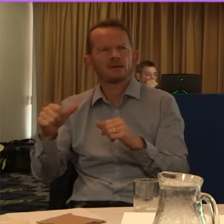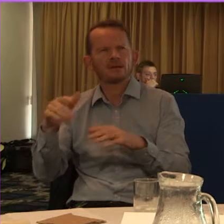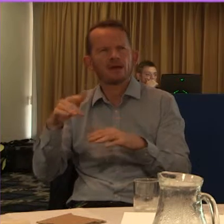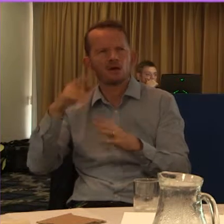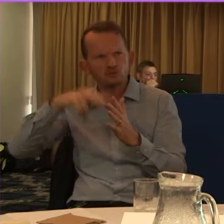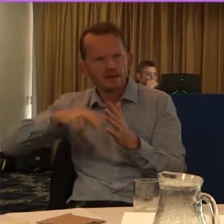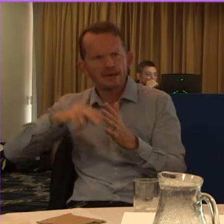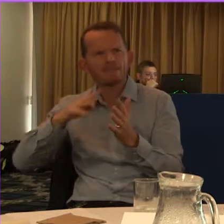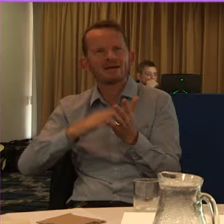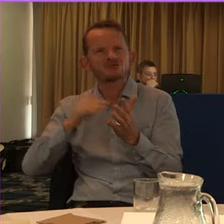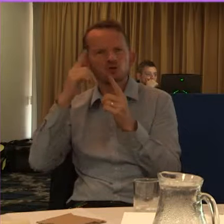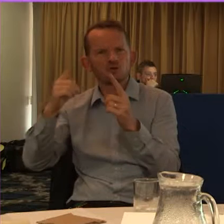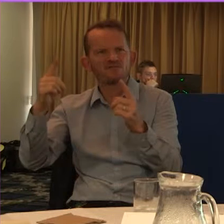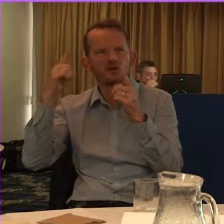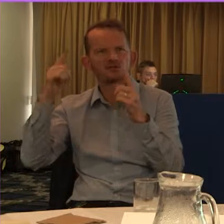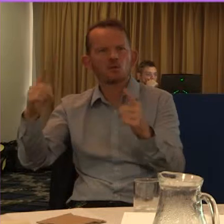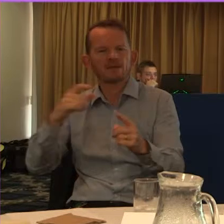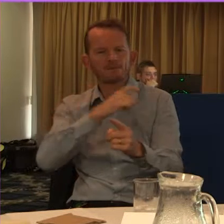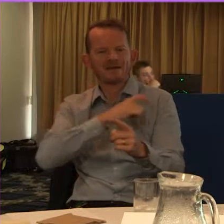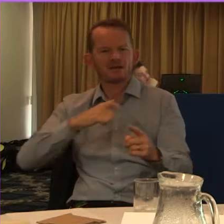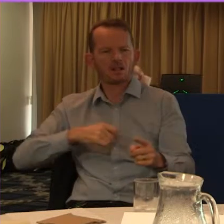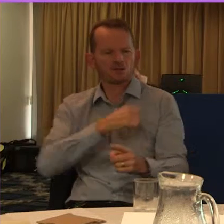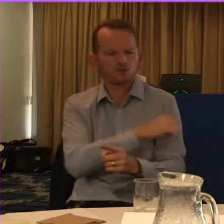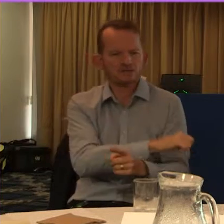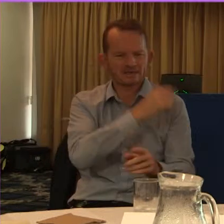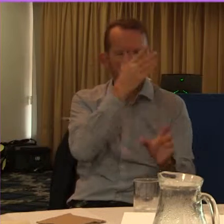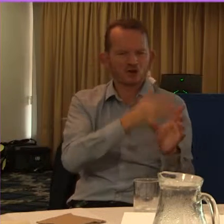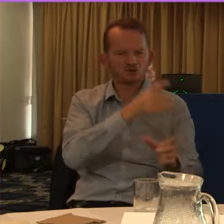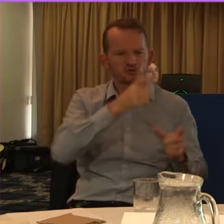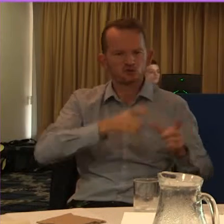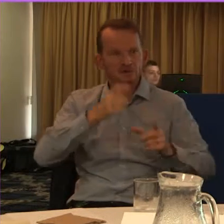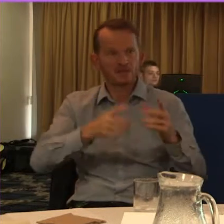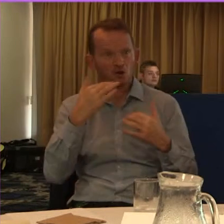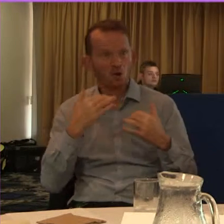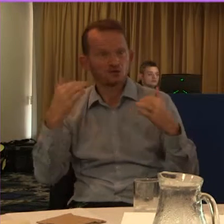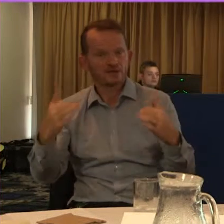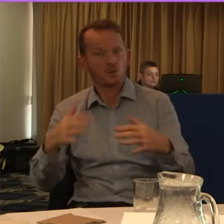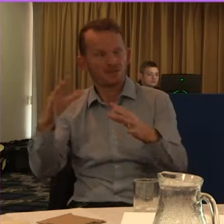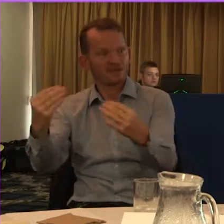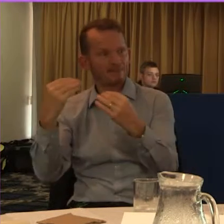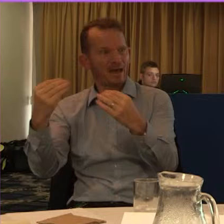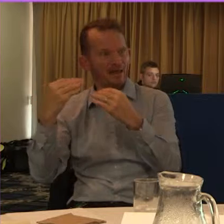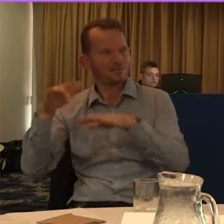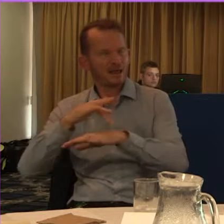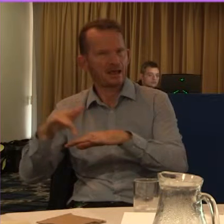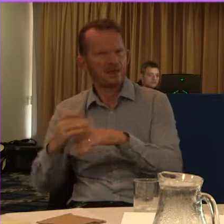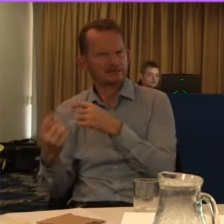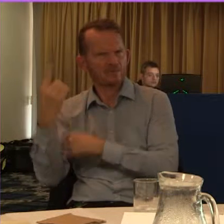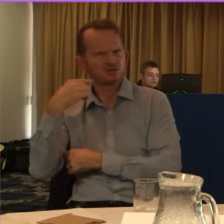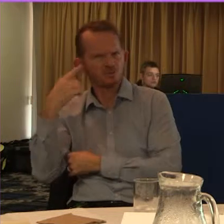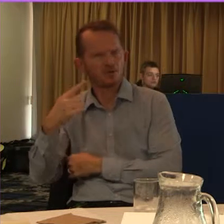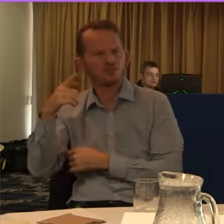at Manchester University with medical, nursing, psychology students and trainees, and that'll have further input. I think that's actually happening